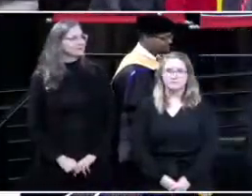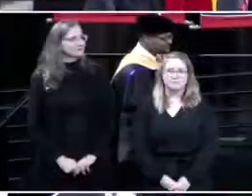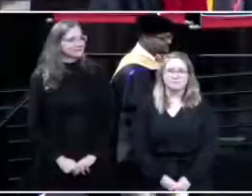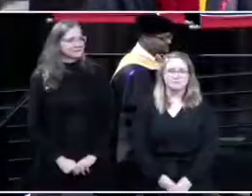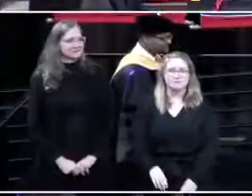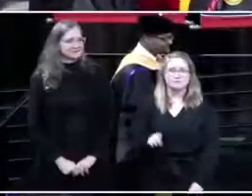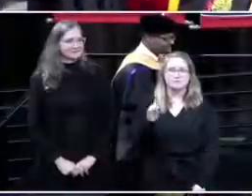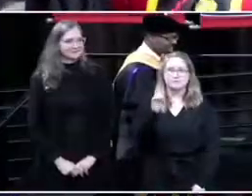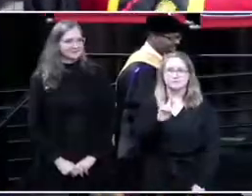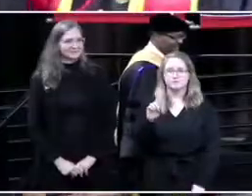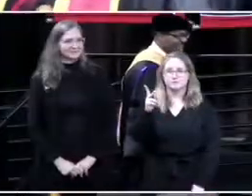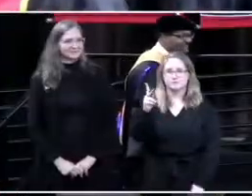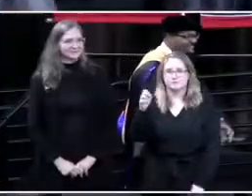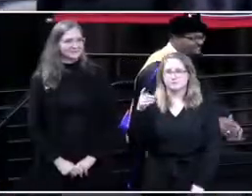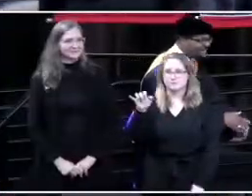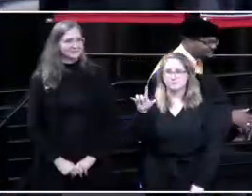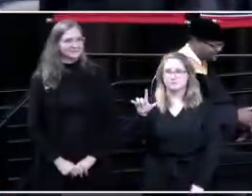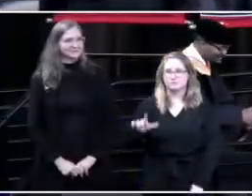Jamil Patel.